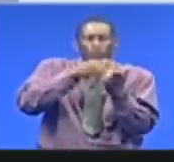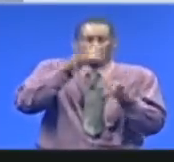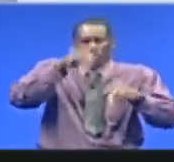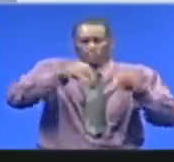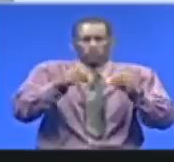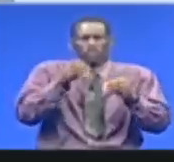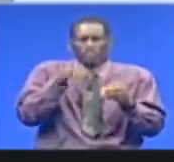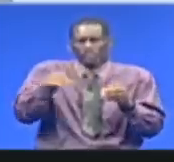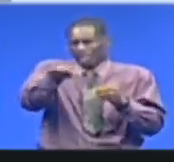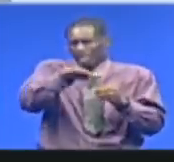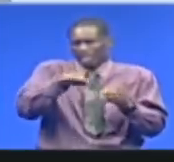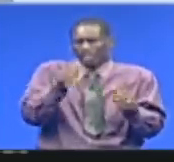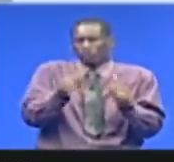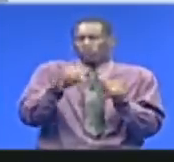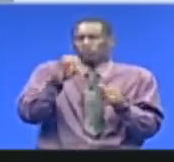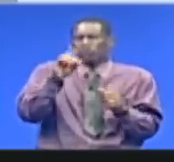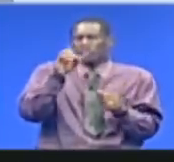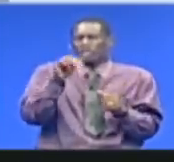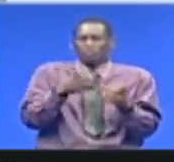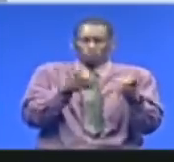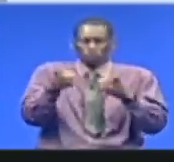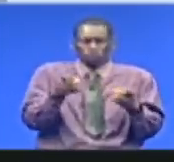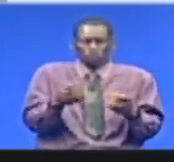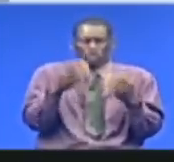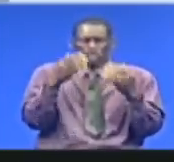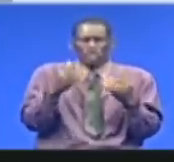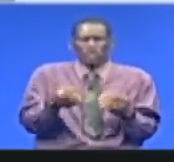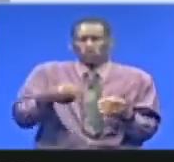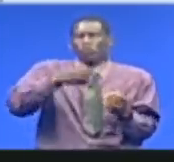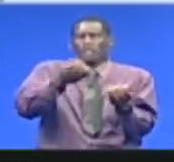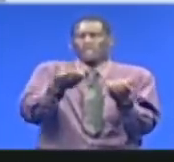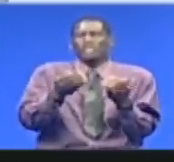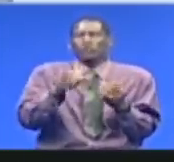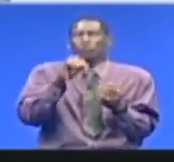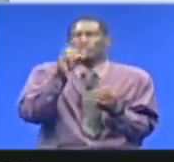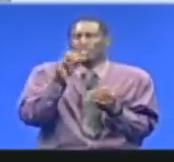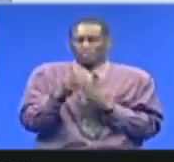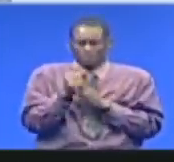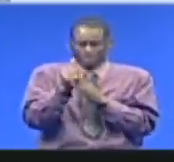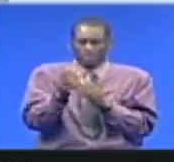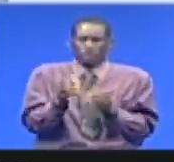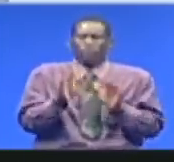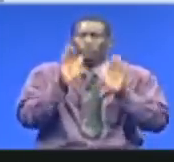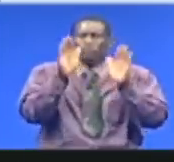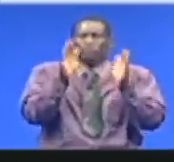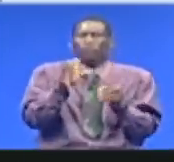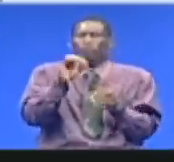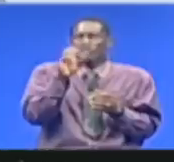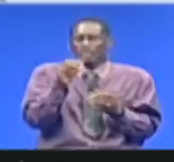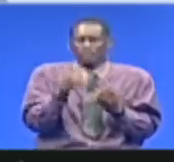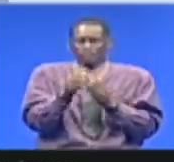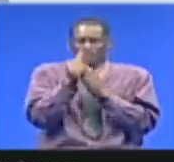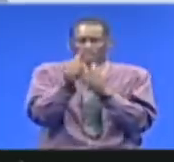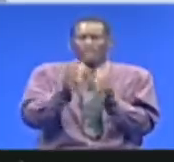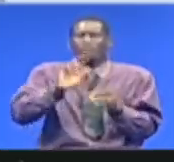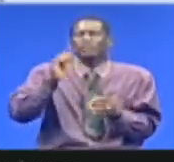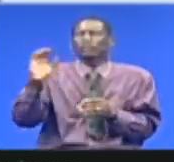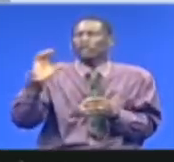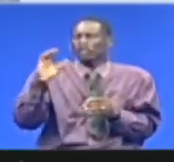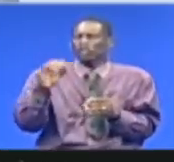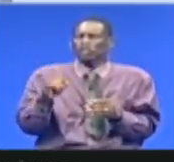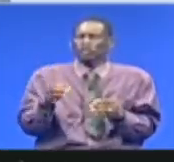largely the areas that ODM controlled. Yeah. So there was need for the ODM leader and the presidential candidate then to take a